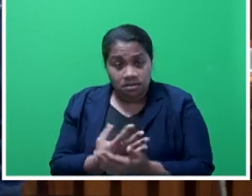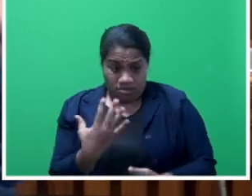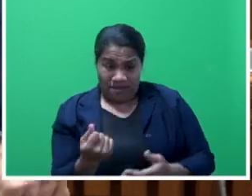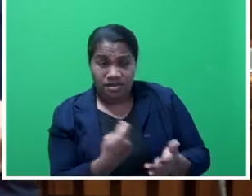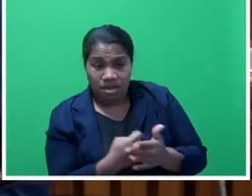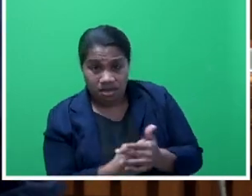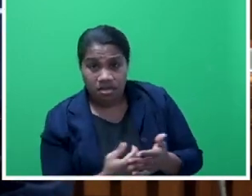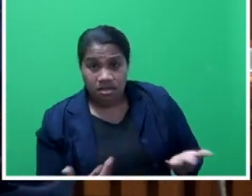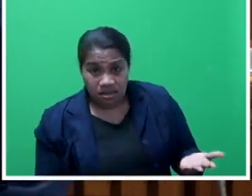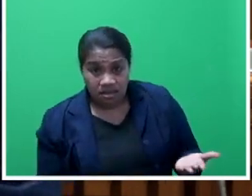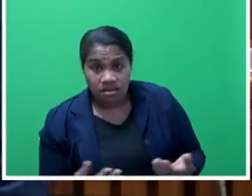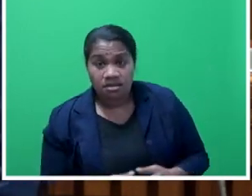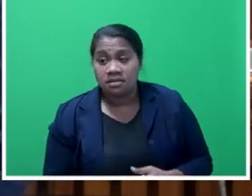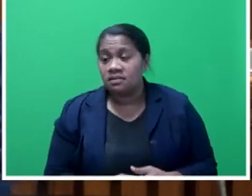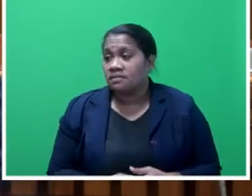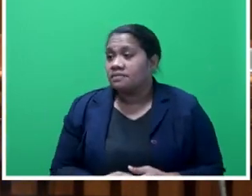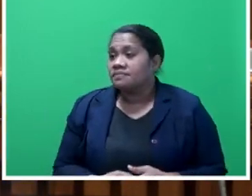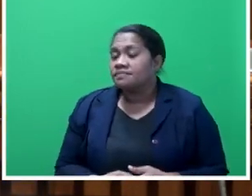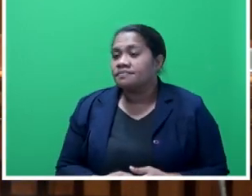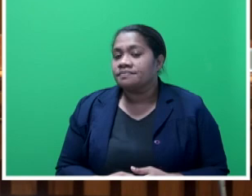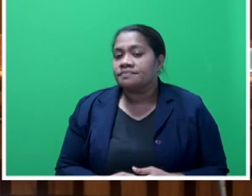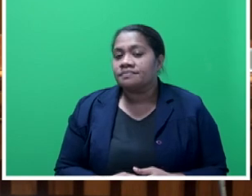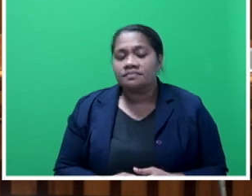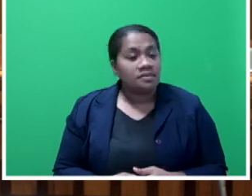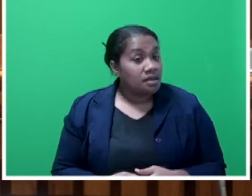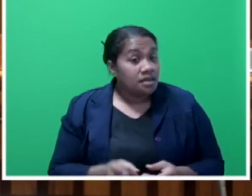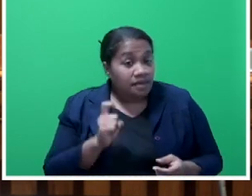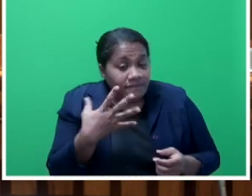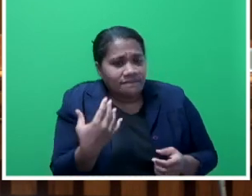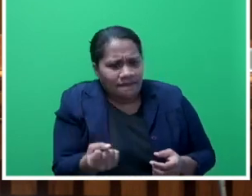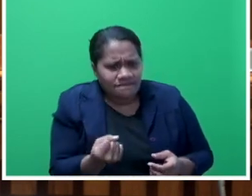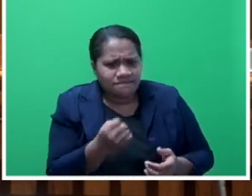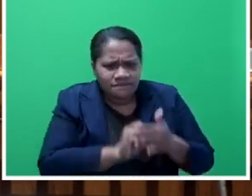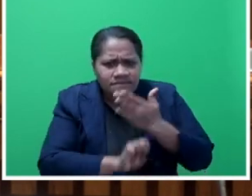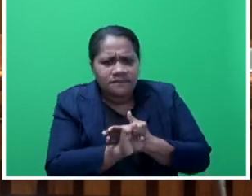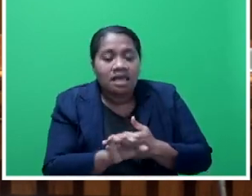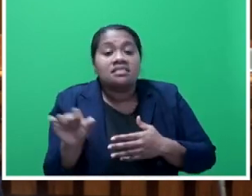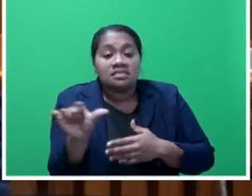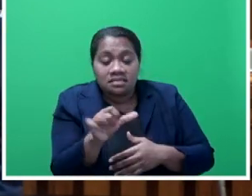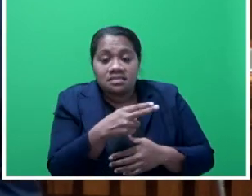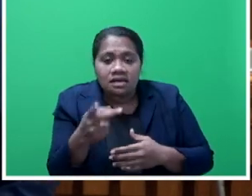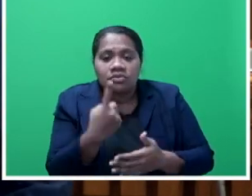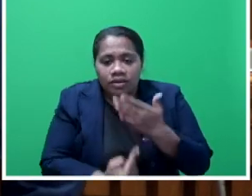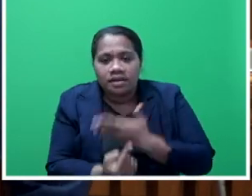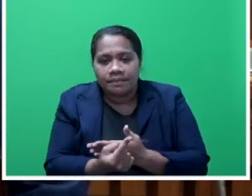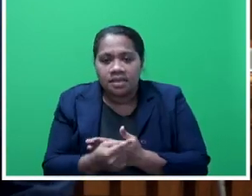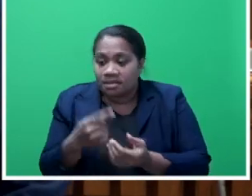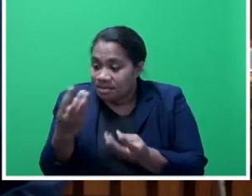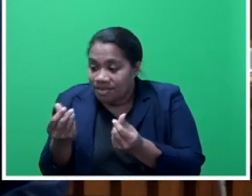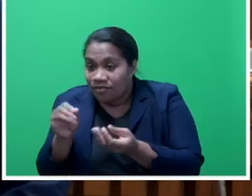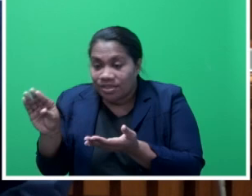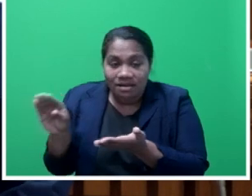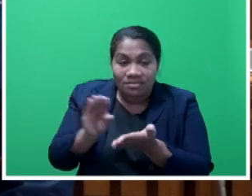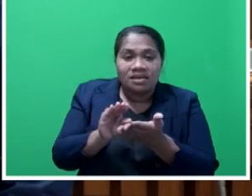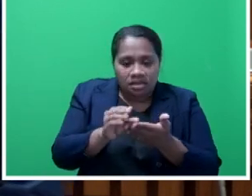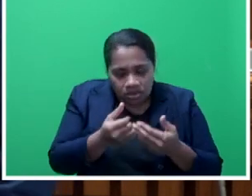the event, should there be a default, then the guarantee kicks in. And I'd like to clarify, Honorable Nawaikula, when I said